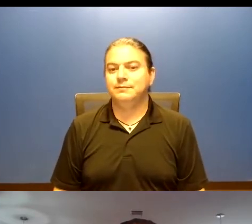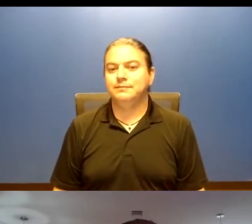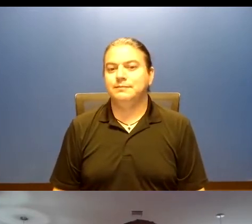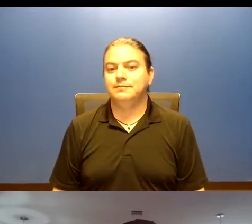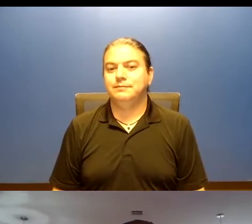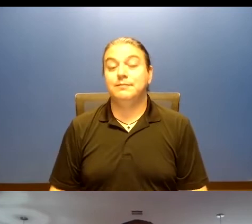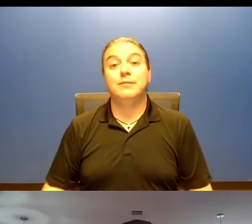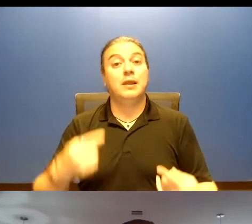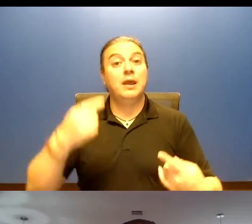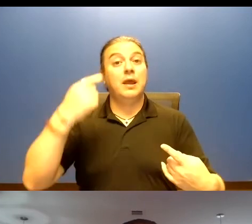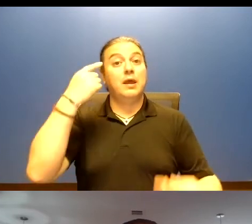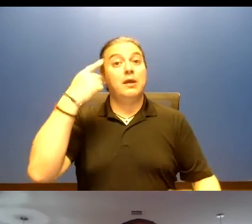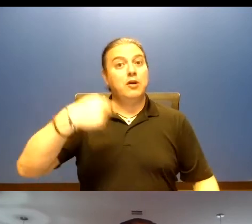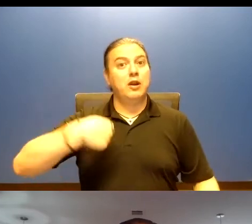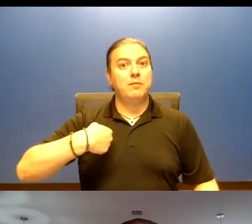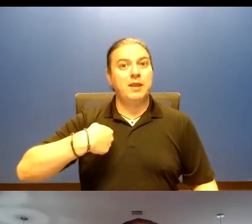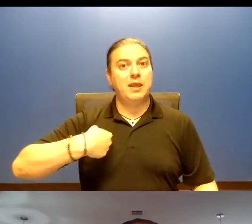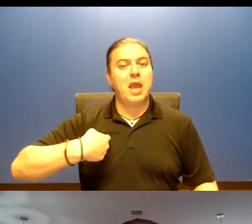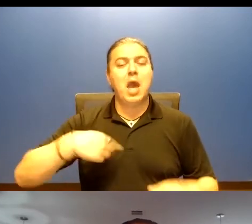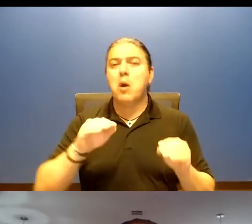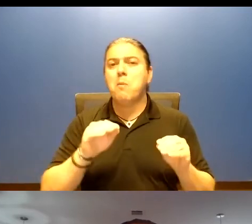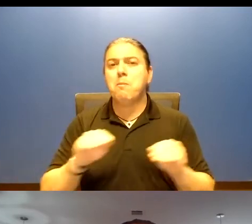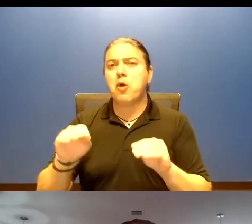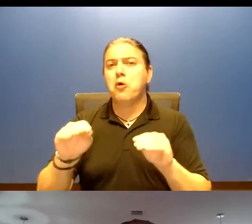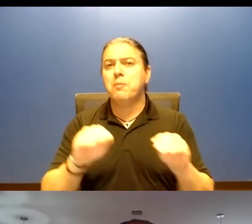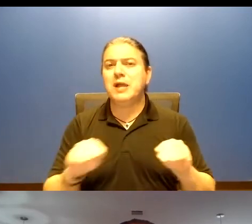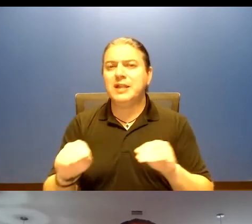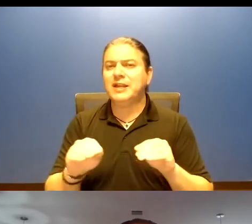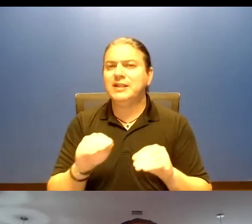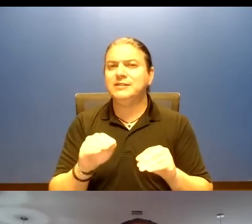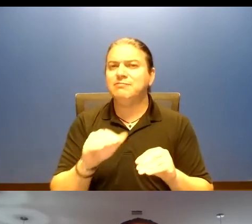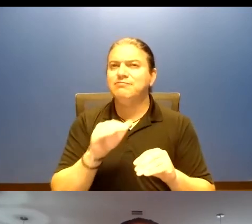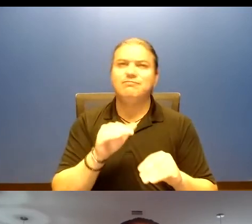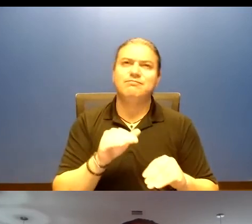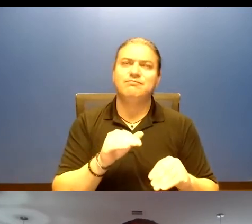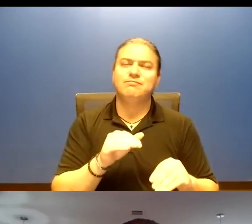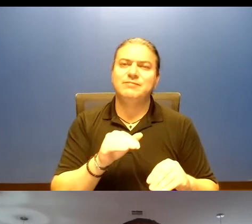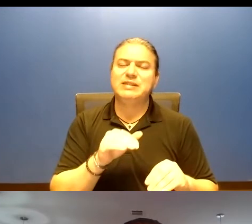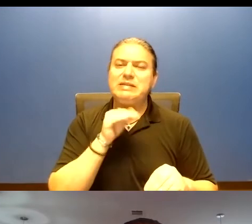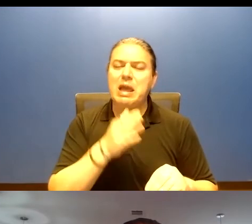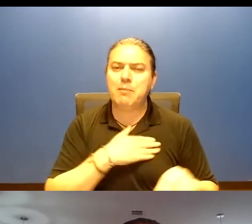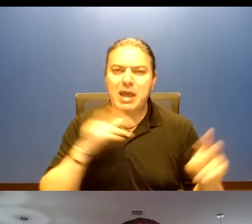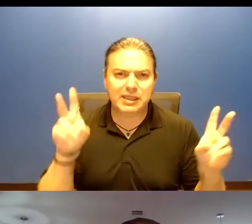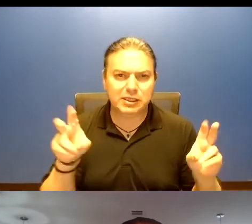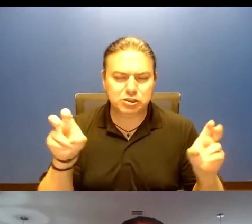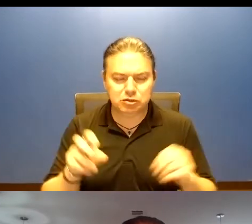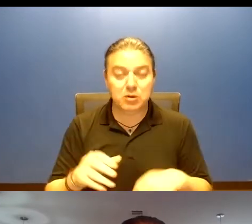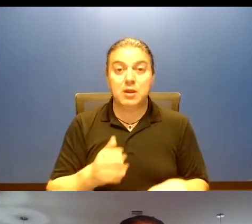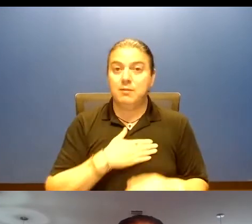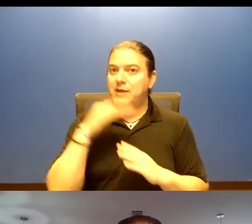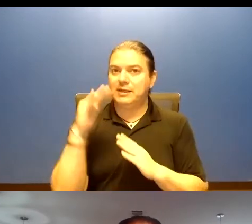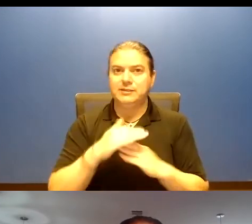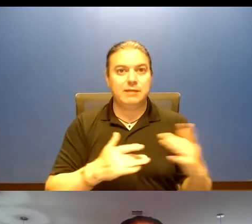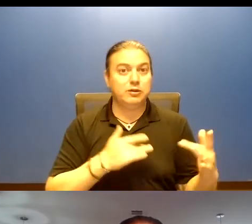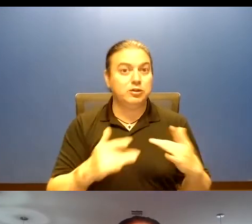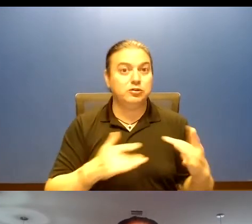For me, mobility is not usually an issue. So my biggest concern right now, the thing I wanted to